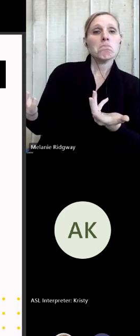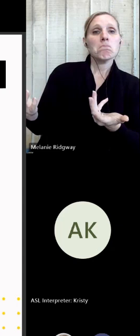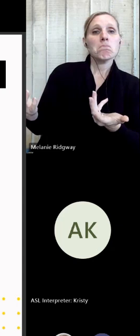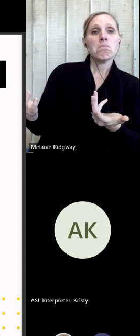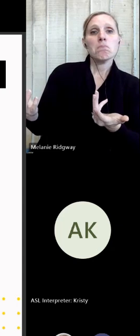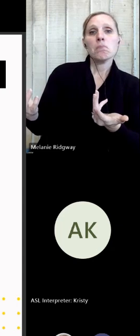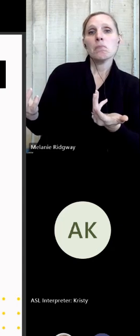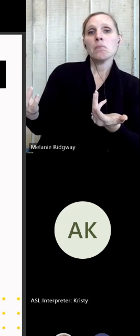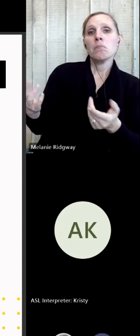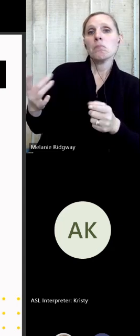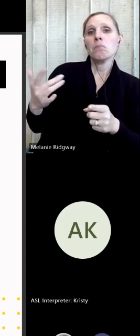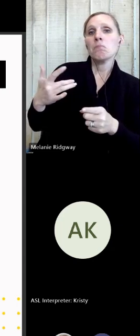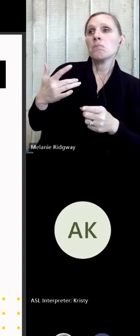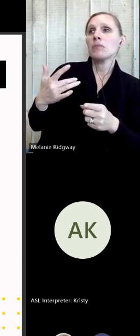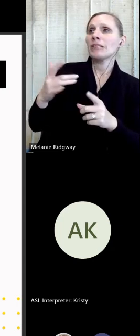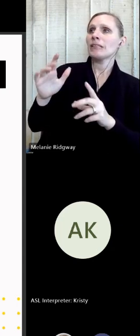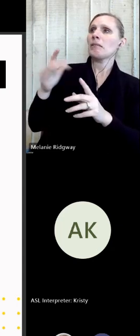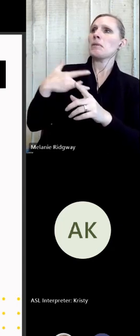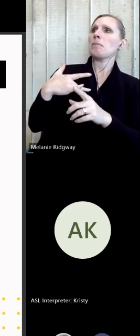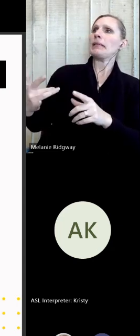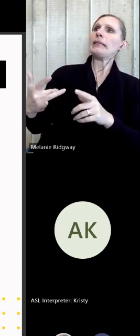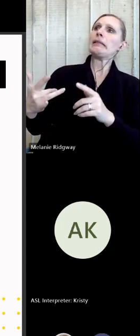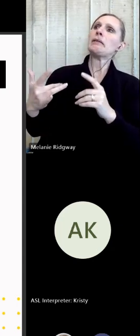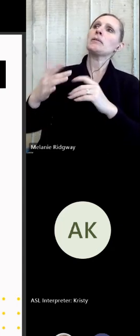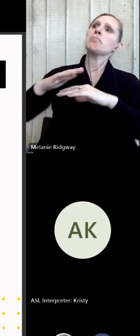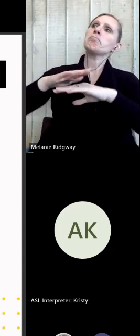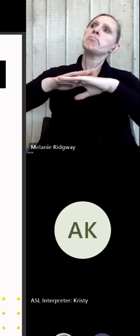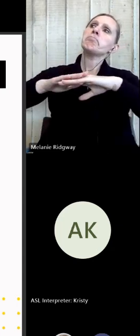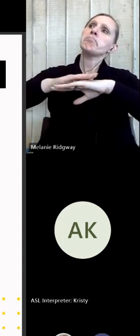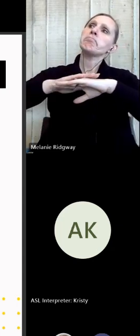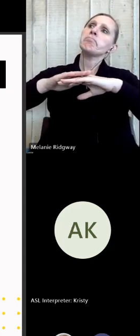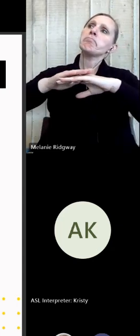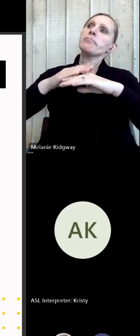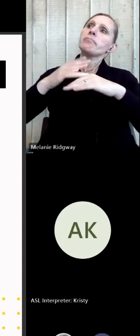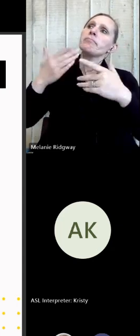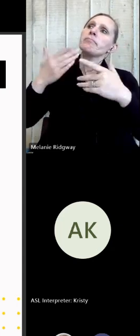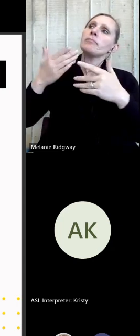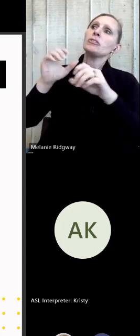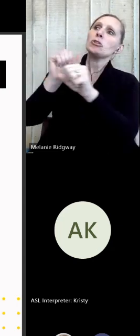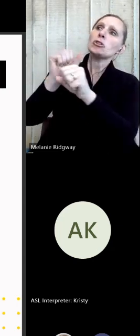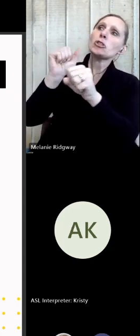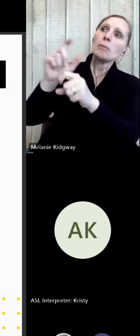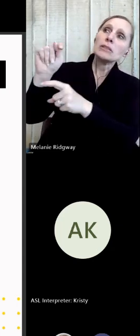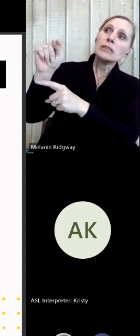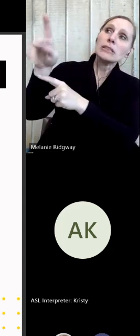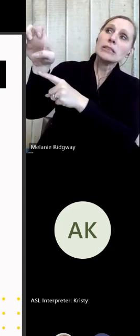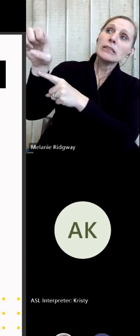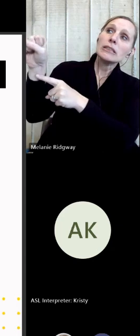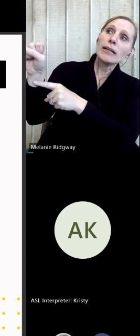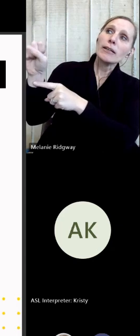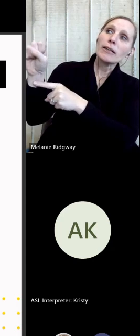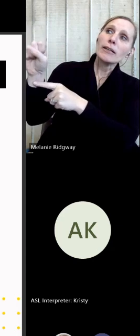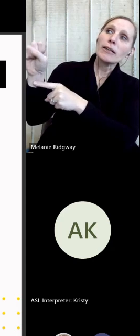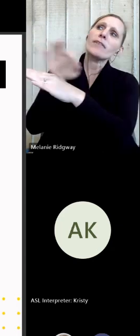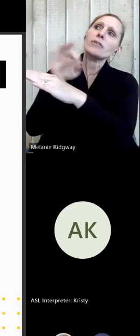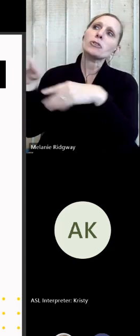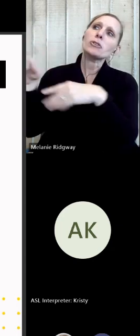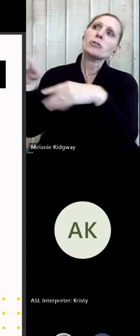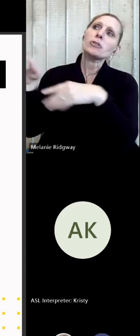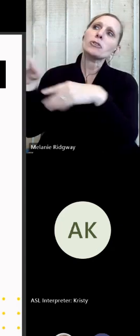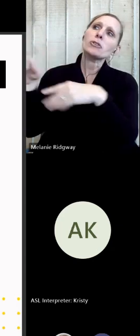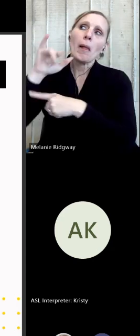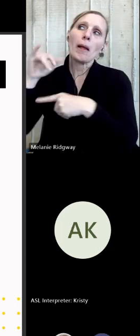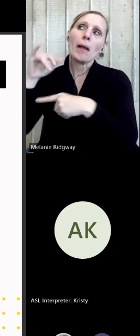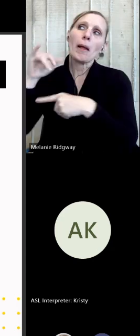level job titles and functions? Next, role. So this is a specific